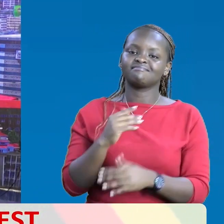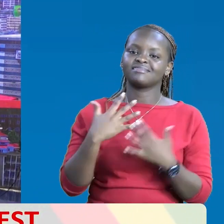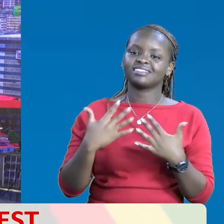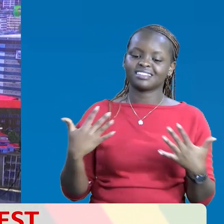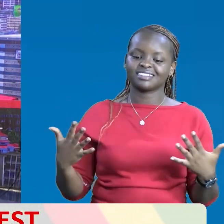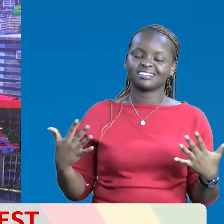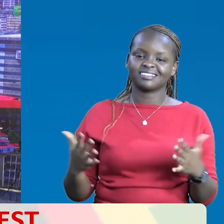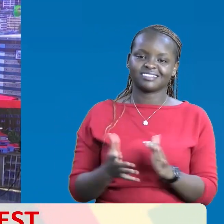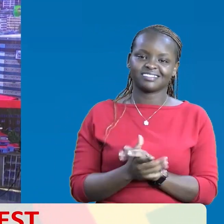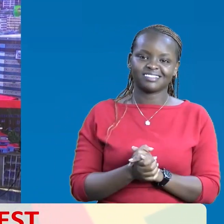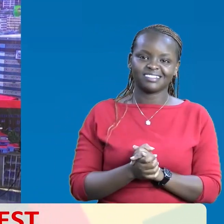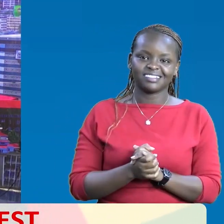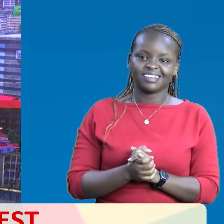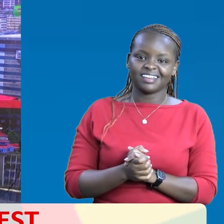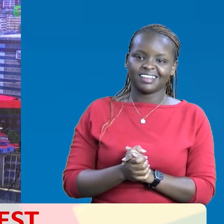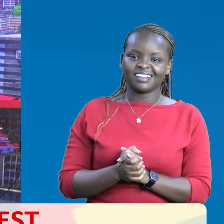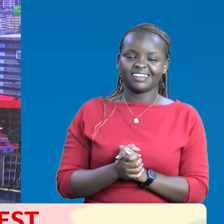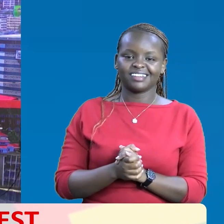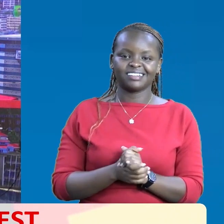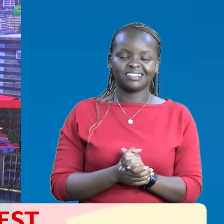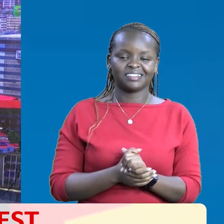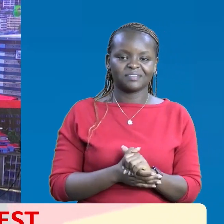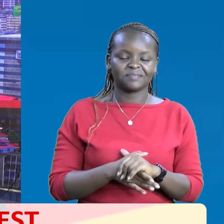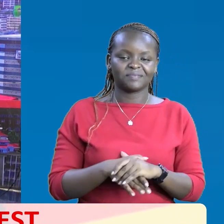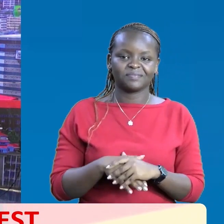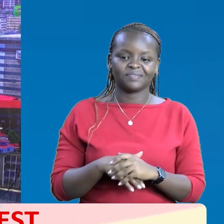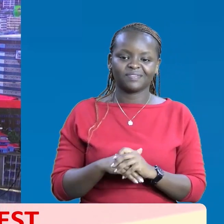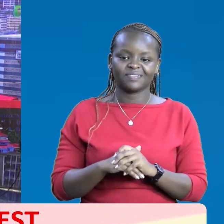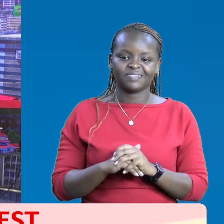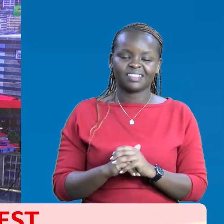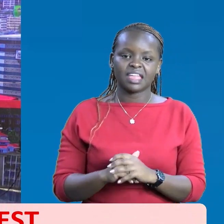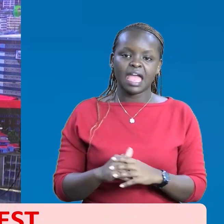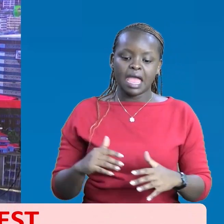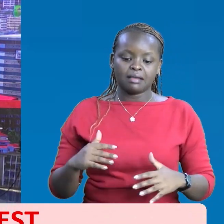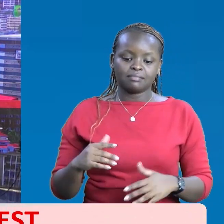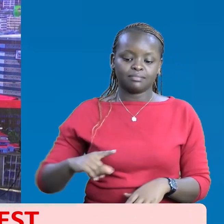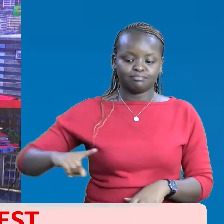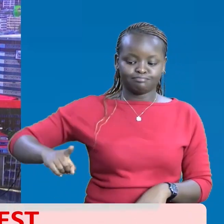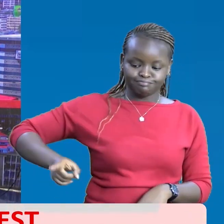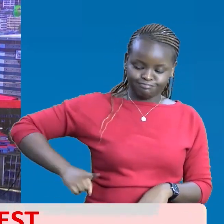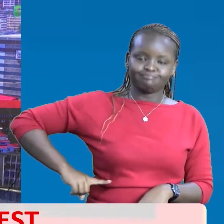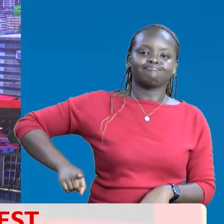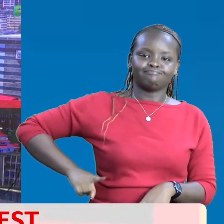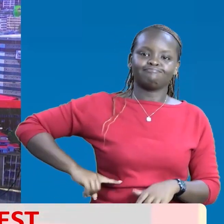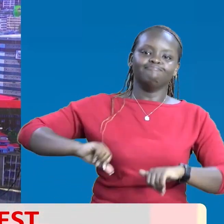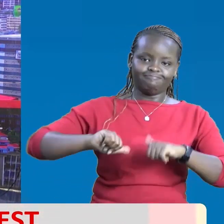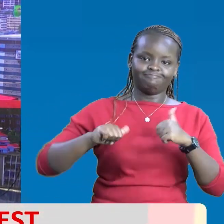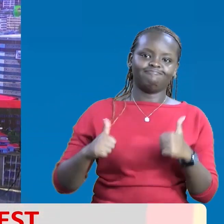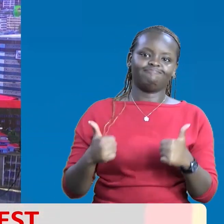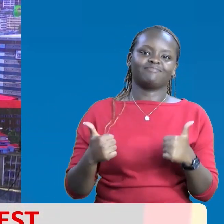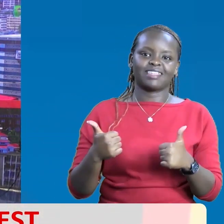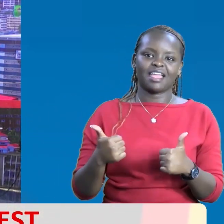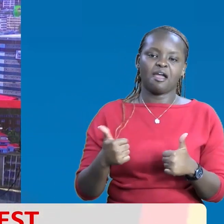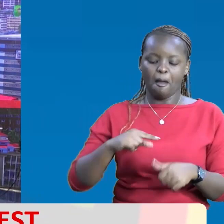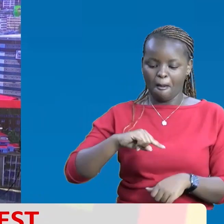wana tumbo nne. Kuna rume, kuna nini pale. Shiba vizuri mtu wangu. That is a personal